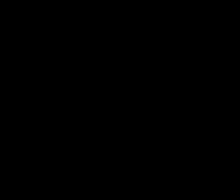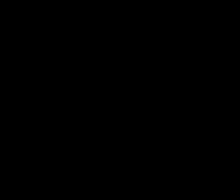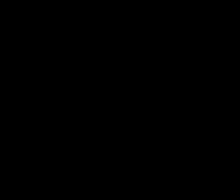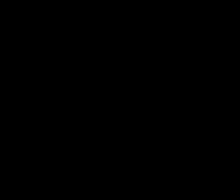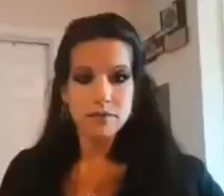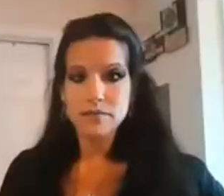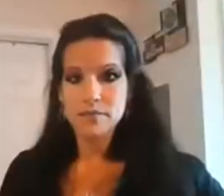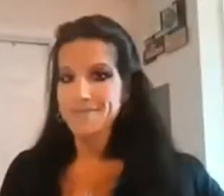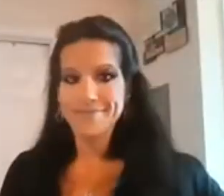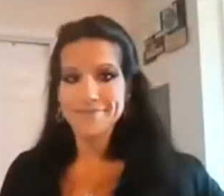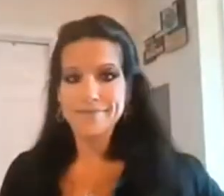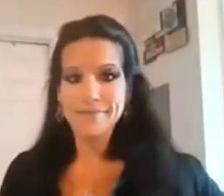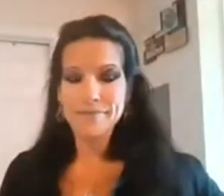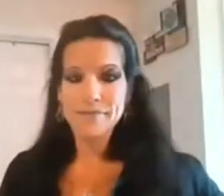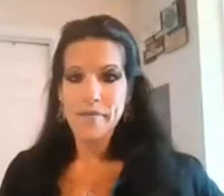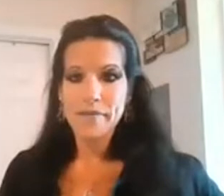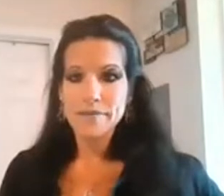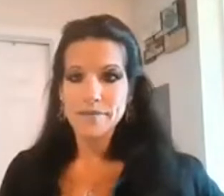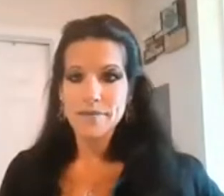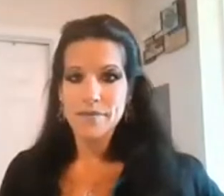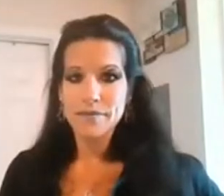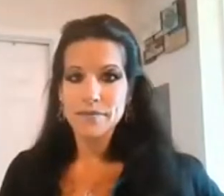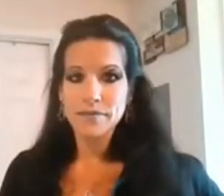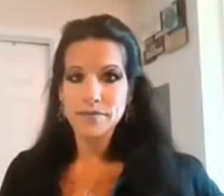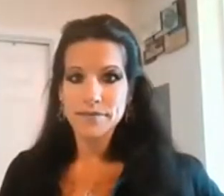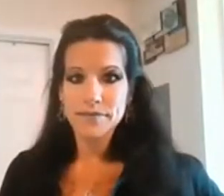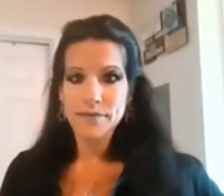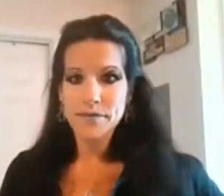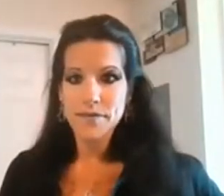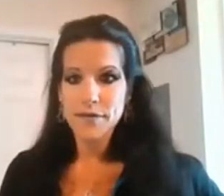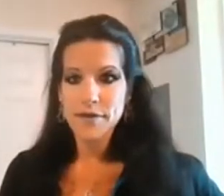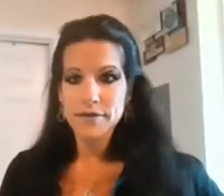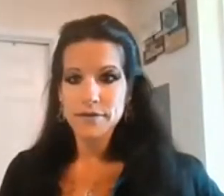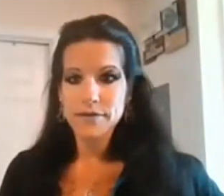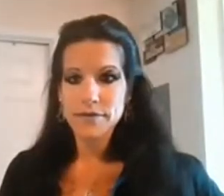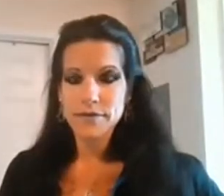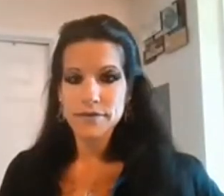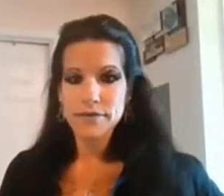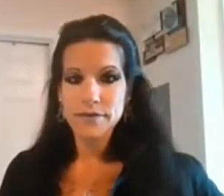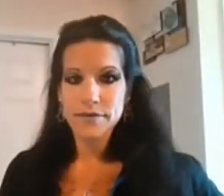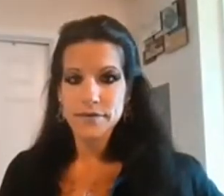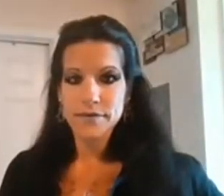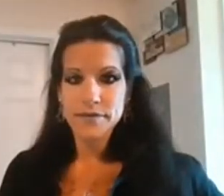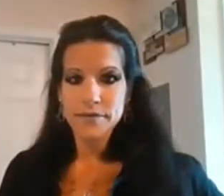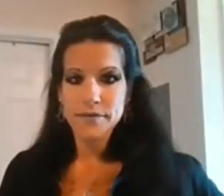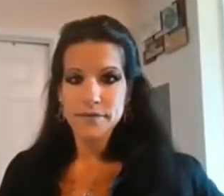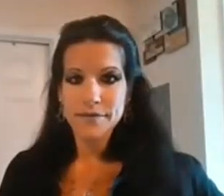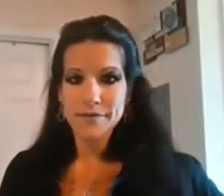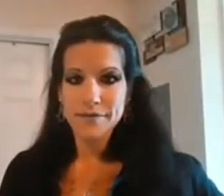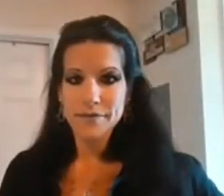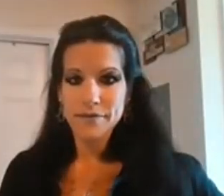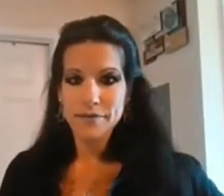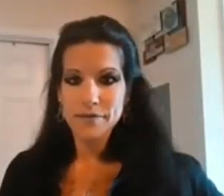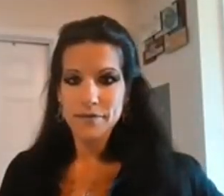I think you're all pretty well primed, but I will note for all of us that it is a bit of an experiment trying out